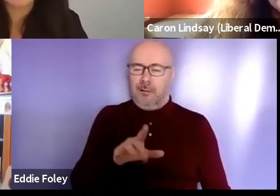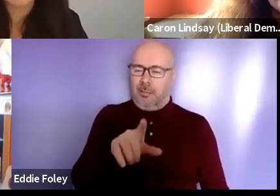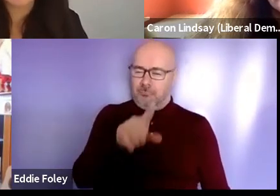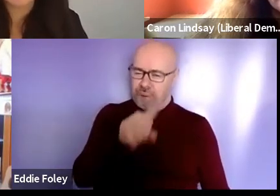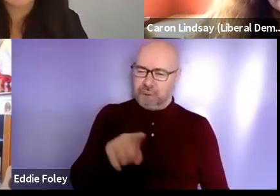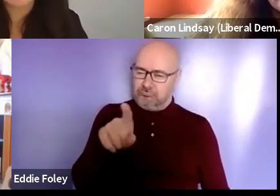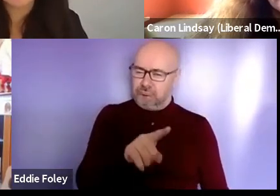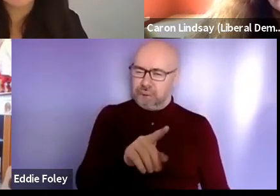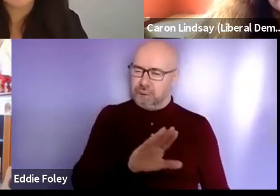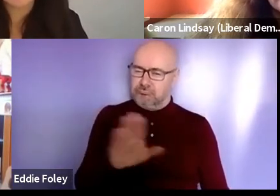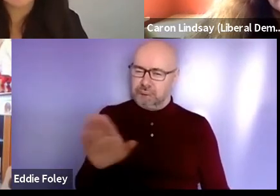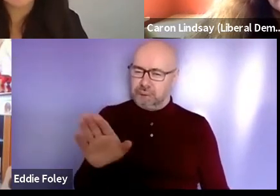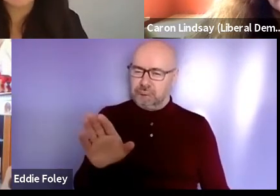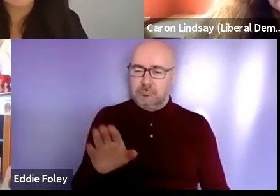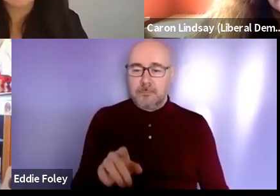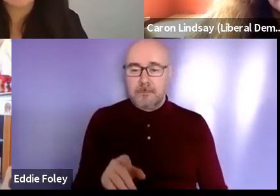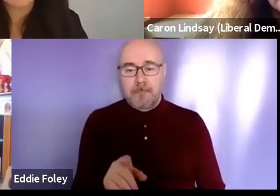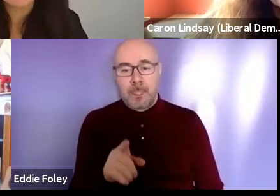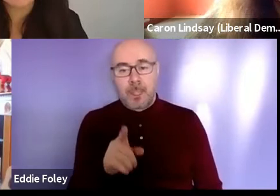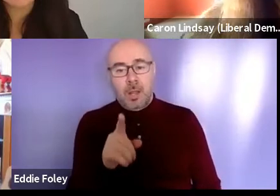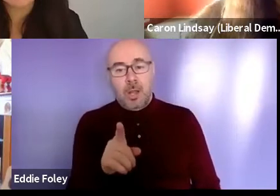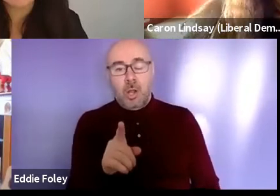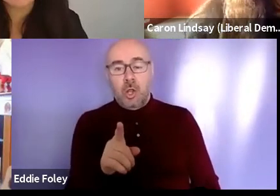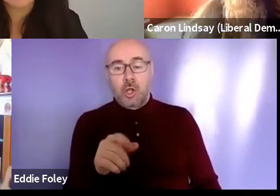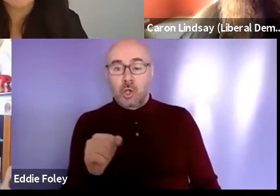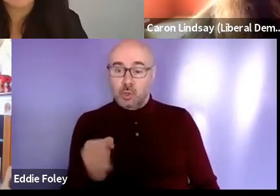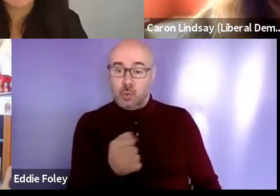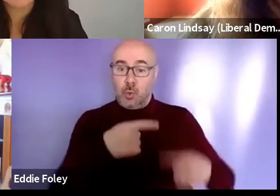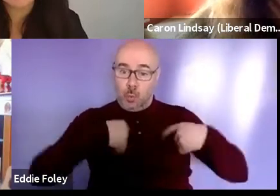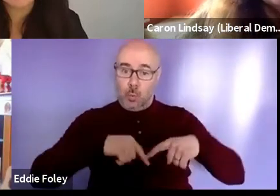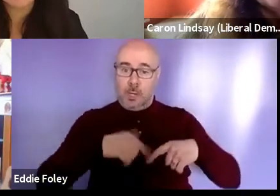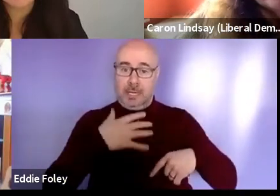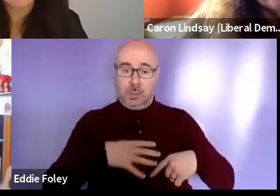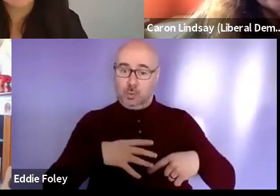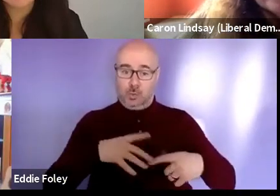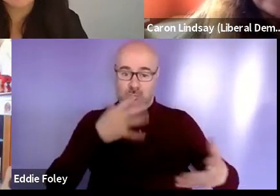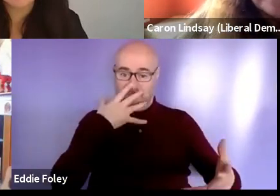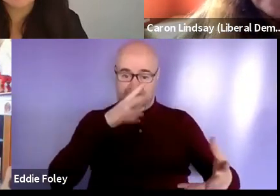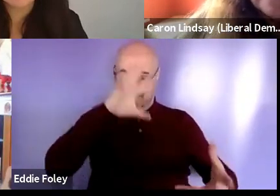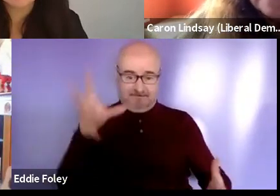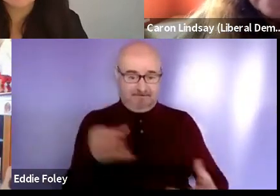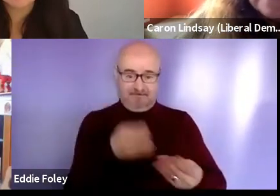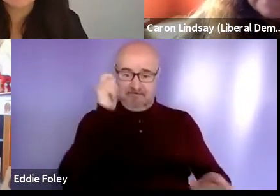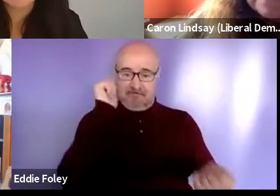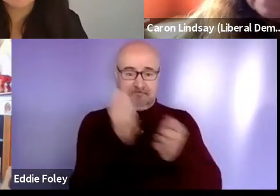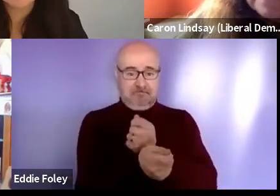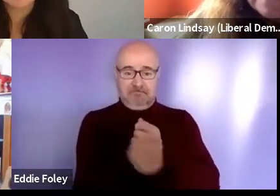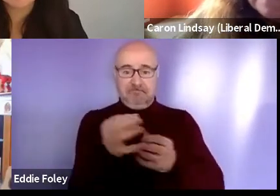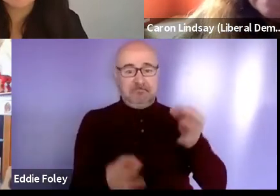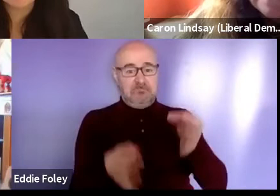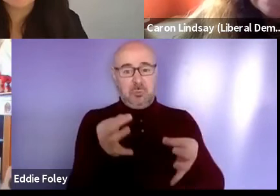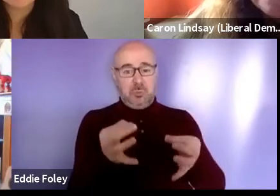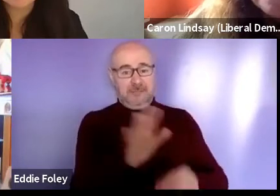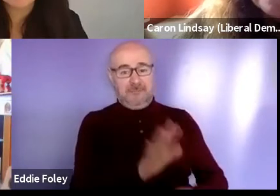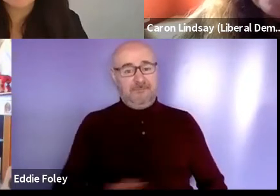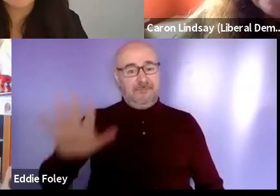the way we do politics in Scotland in the light of people having to stand down because they are unable